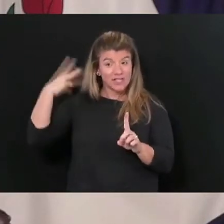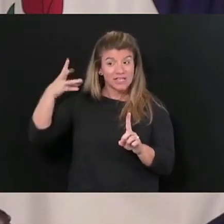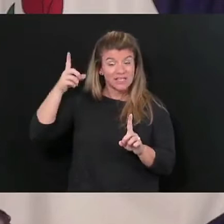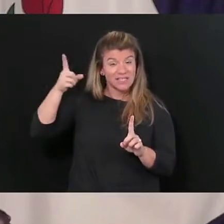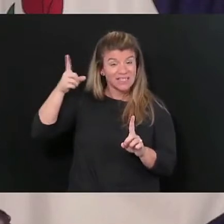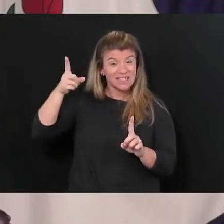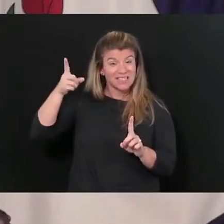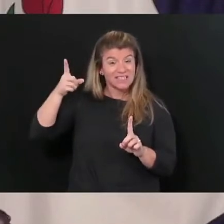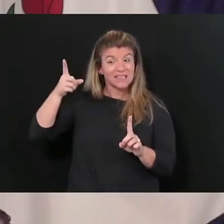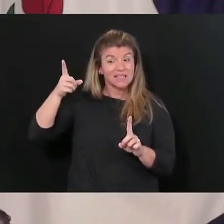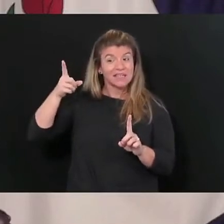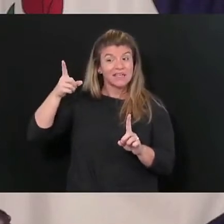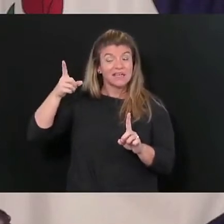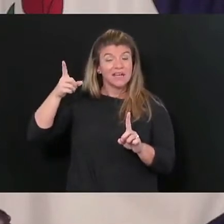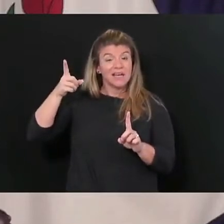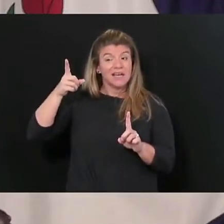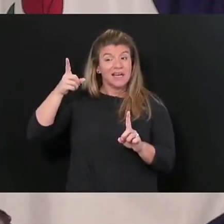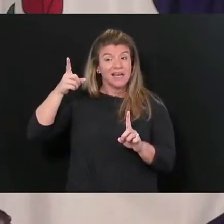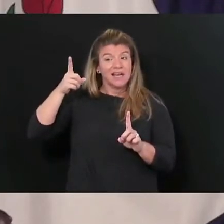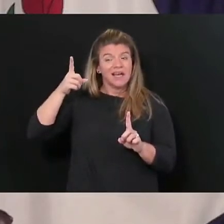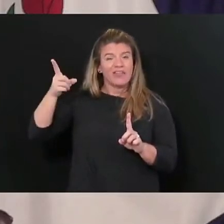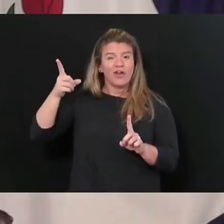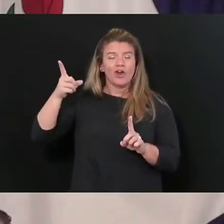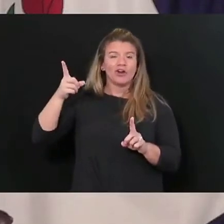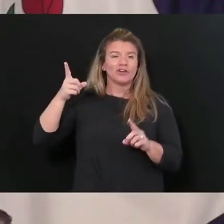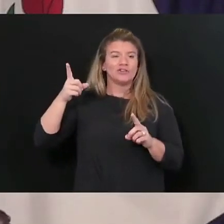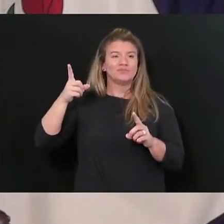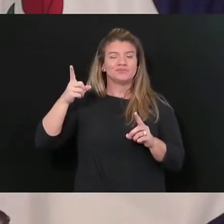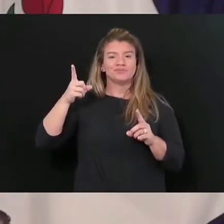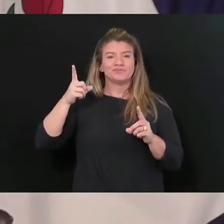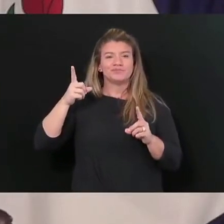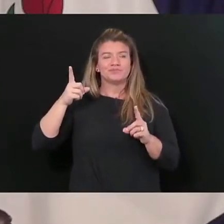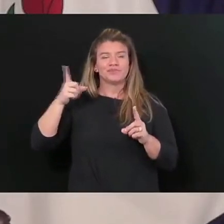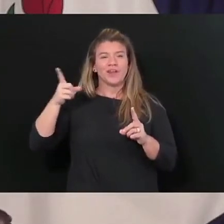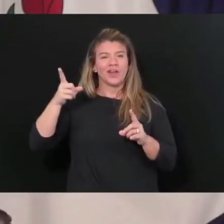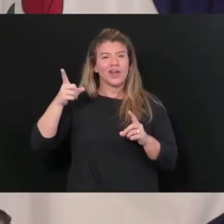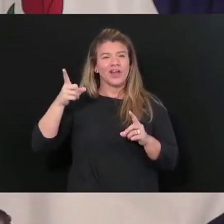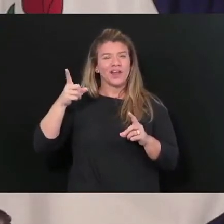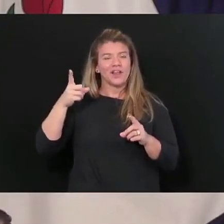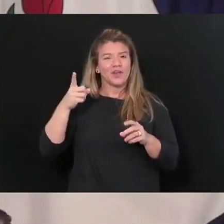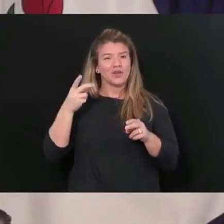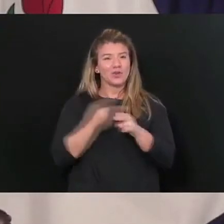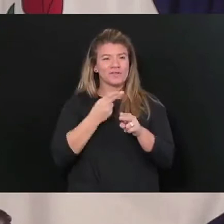is, calling it a swamp is a really kind word.